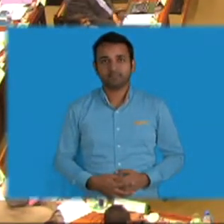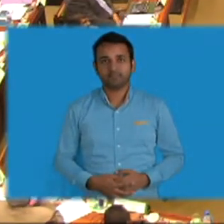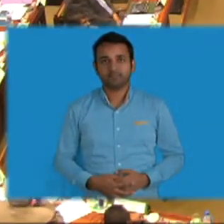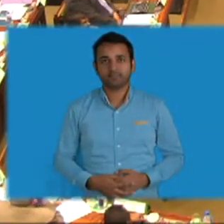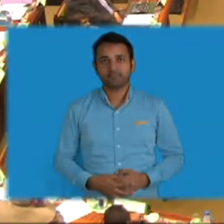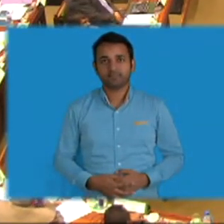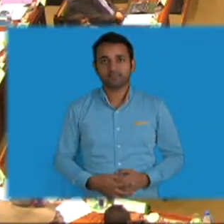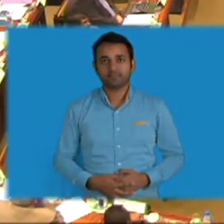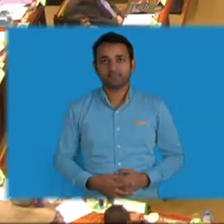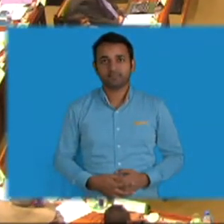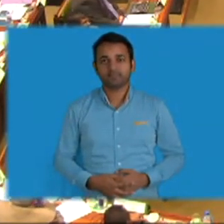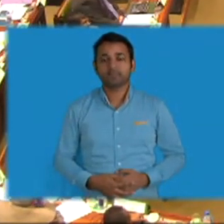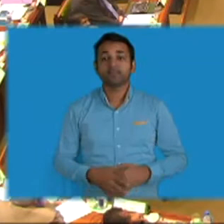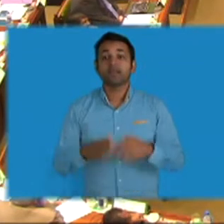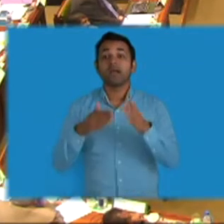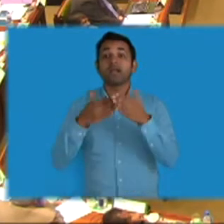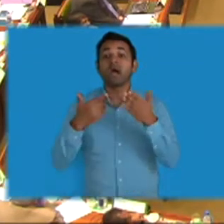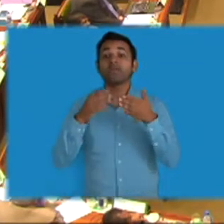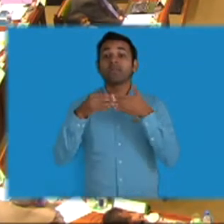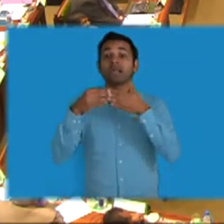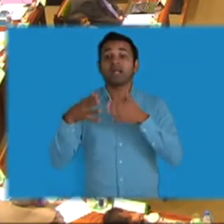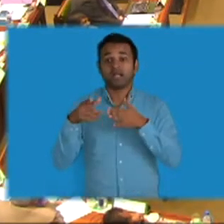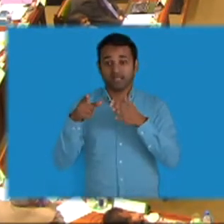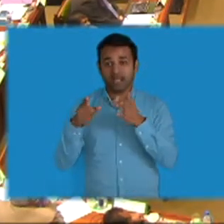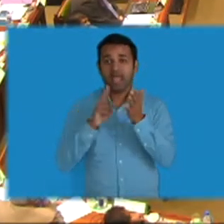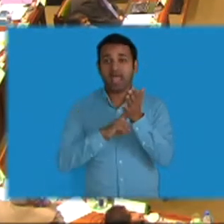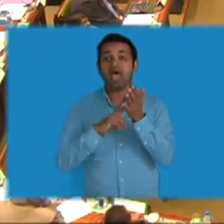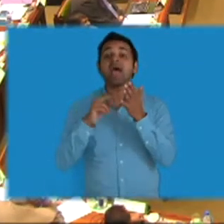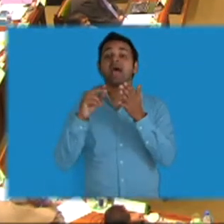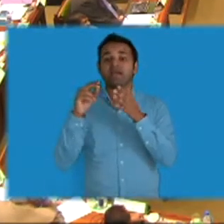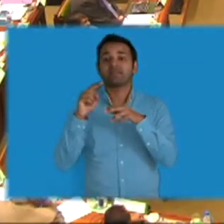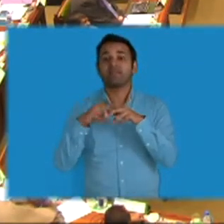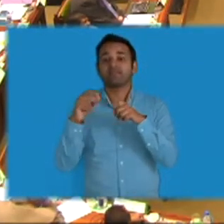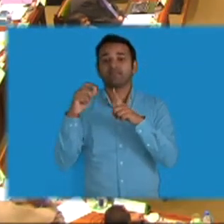I now call on the leader of NFP or his designate.